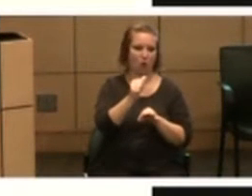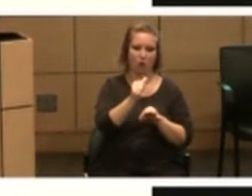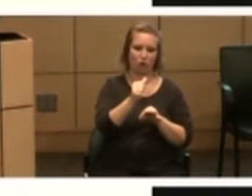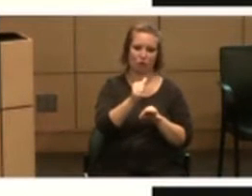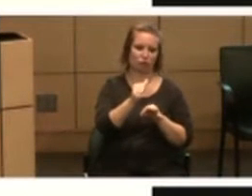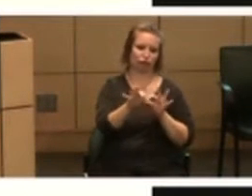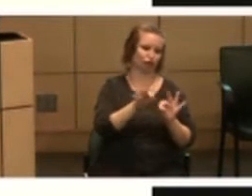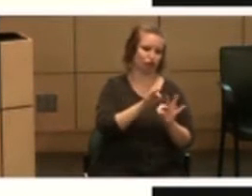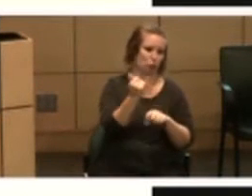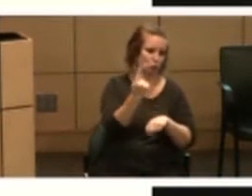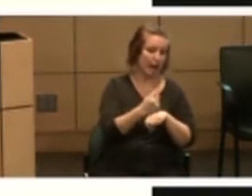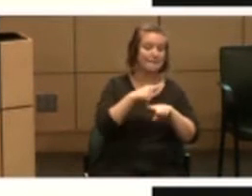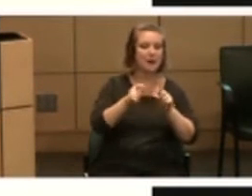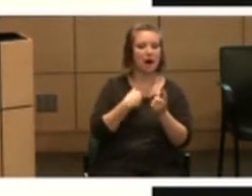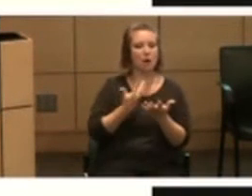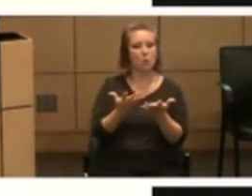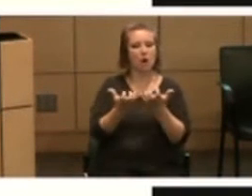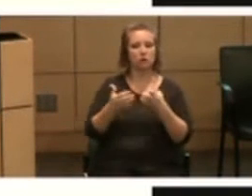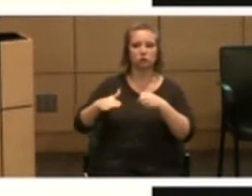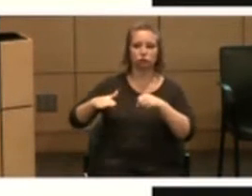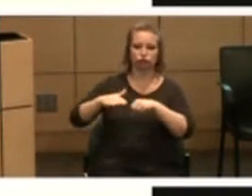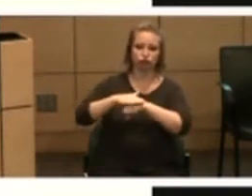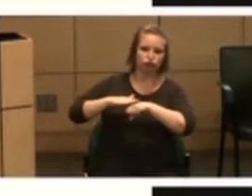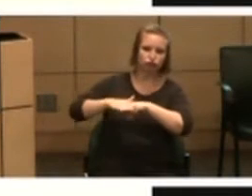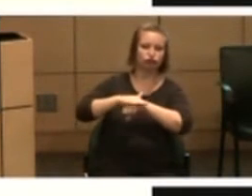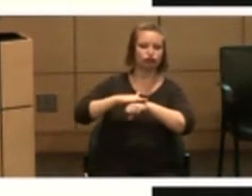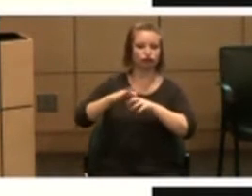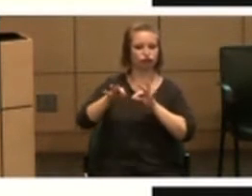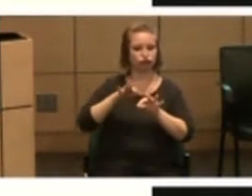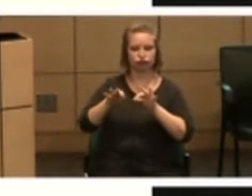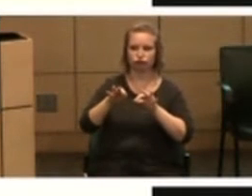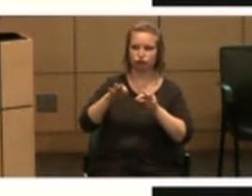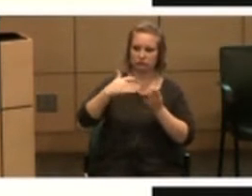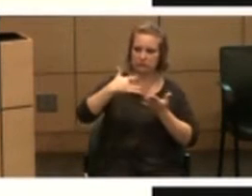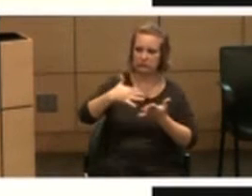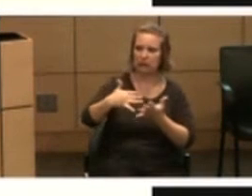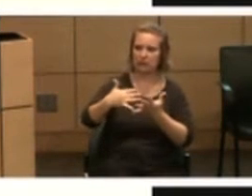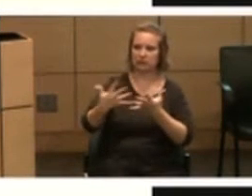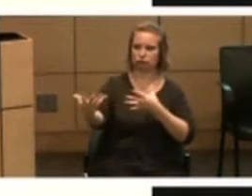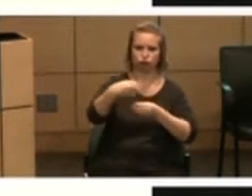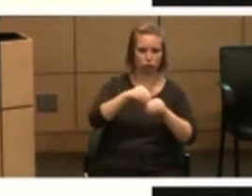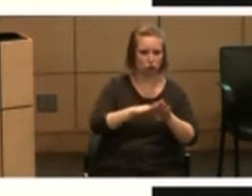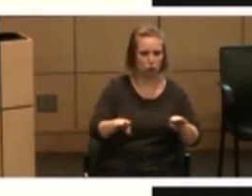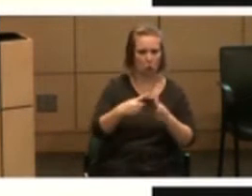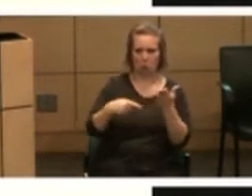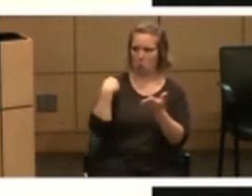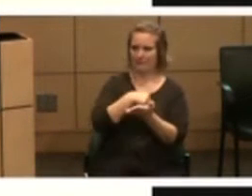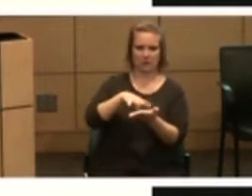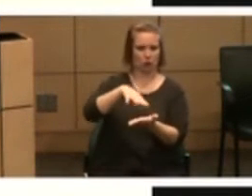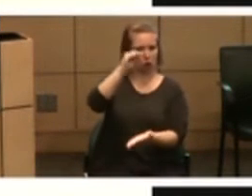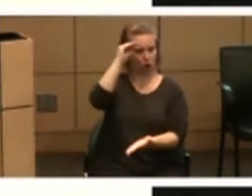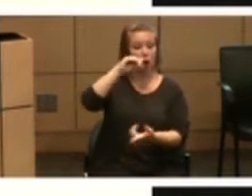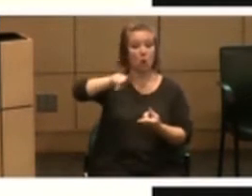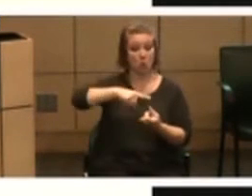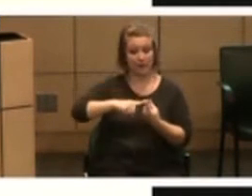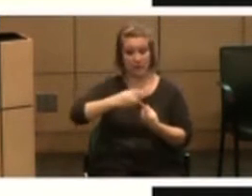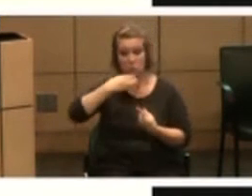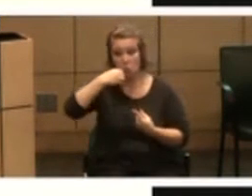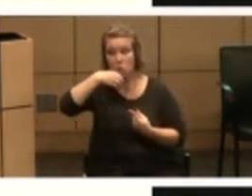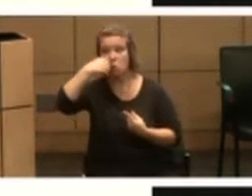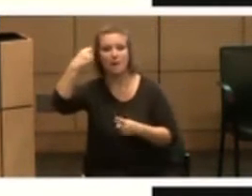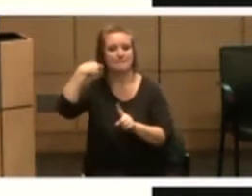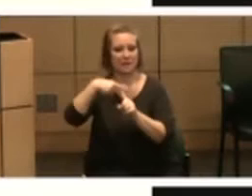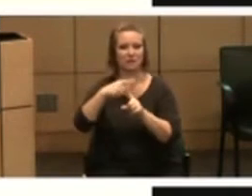talk about is just a broad overview of some of the things we've learned from our studies involving children as they age, as well as children who have